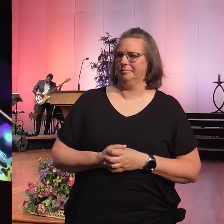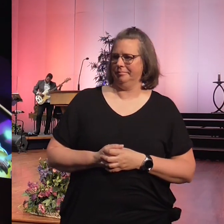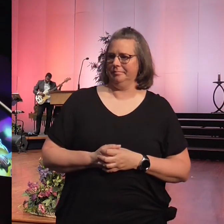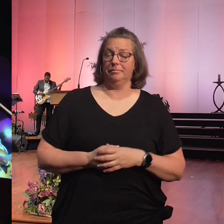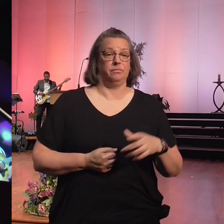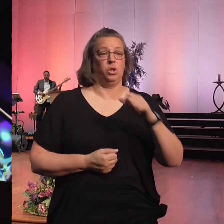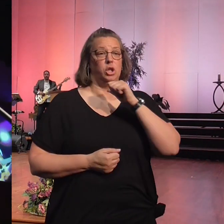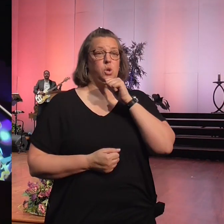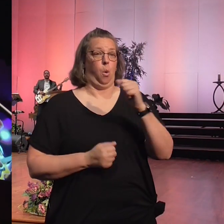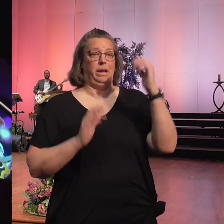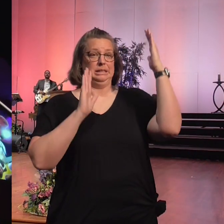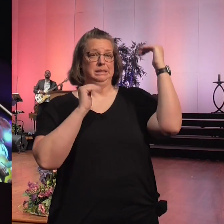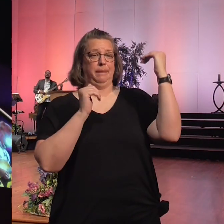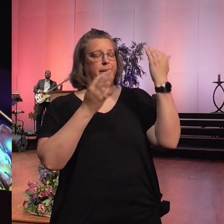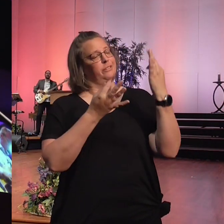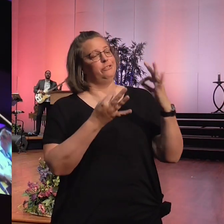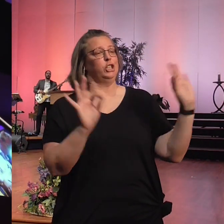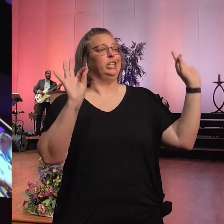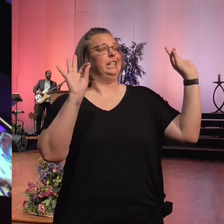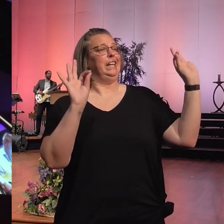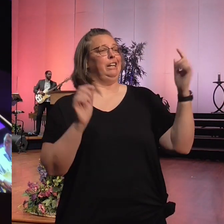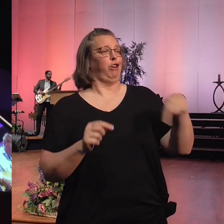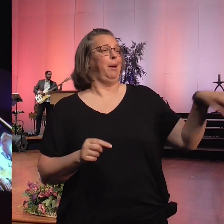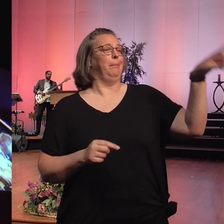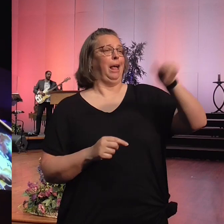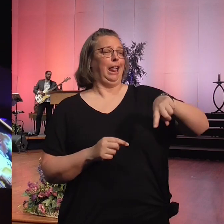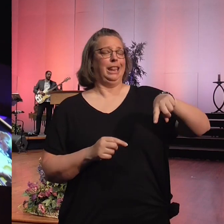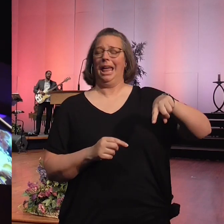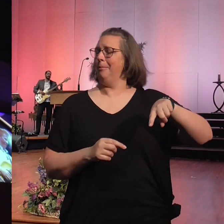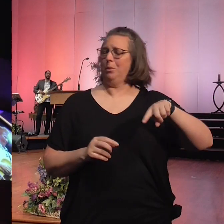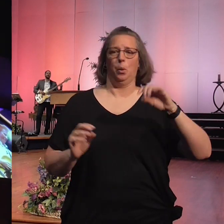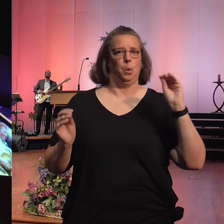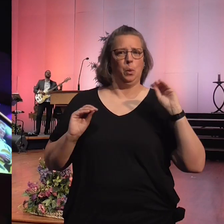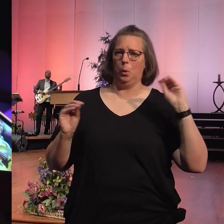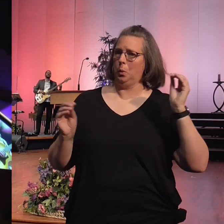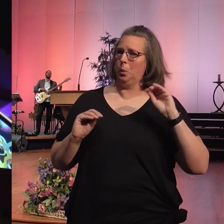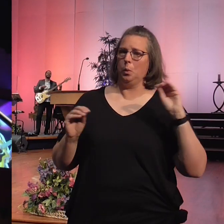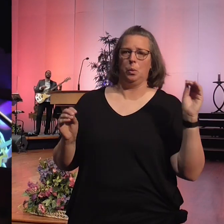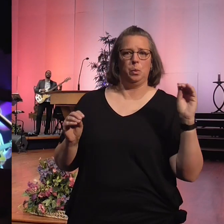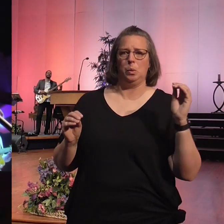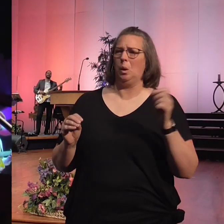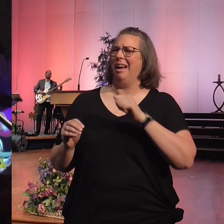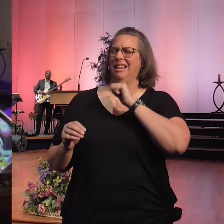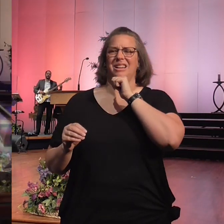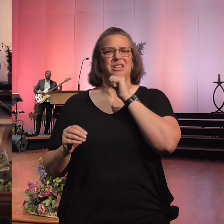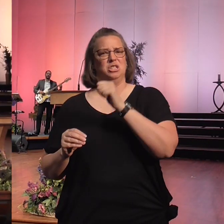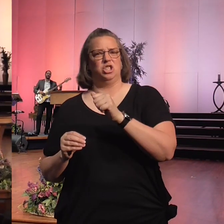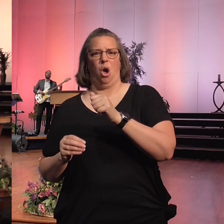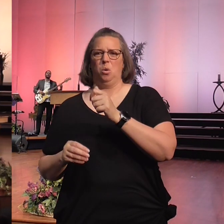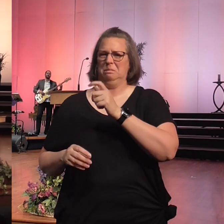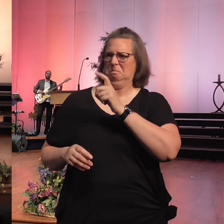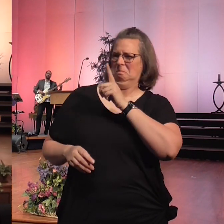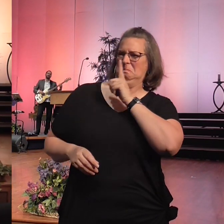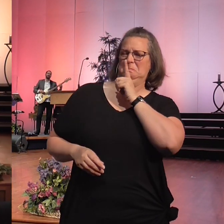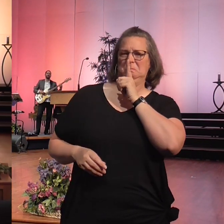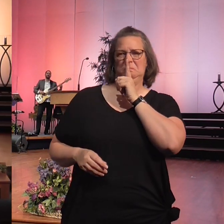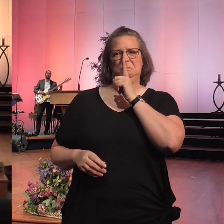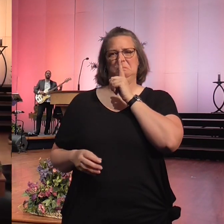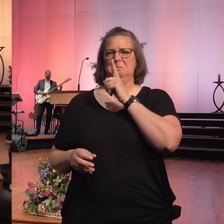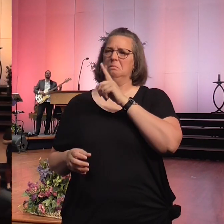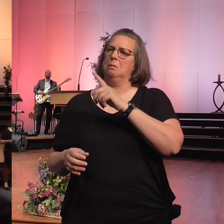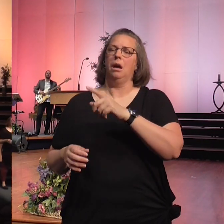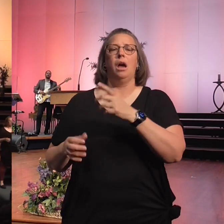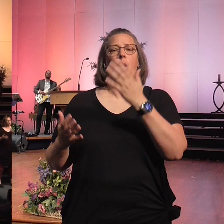Don't expect a free ride from no one. Don't hold a grudge or a chip, and here is why.